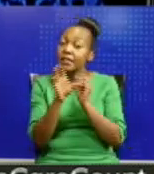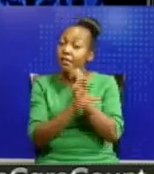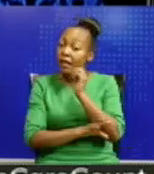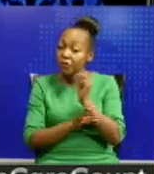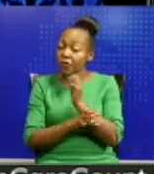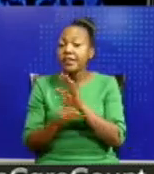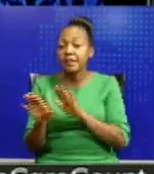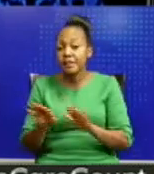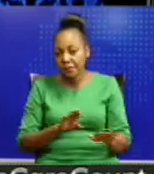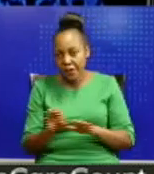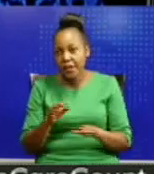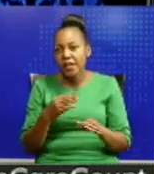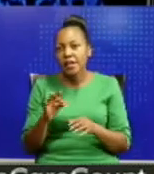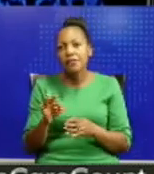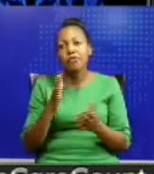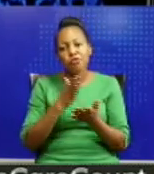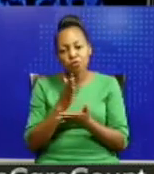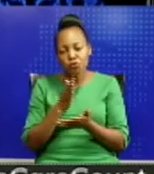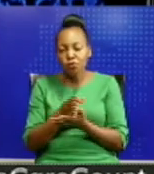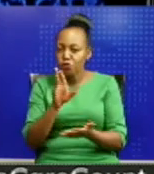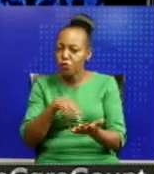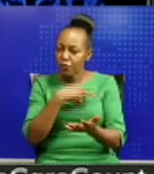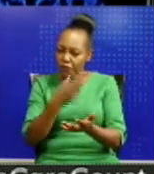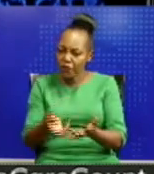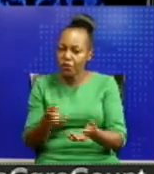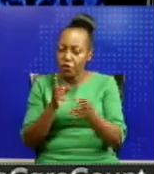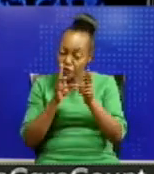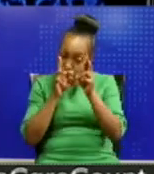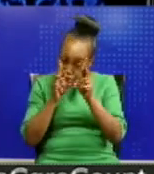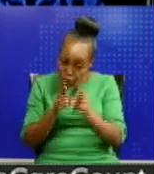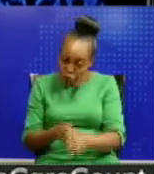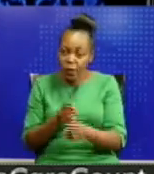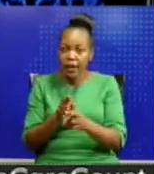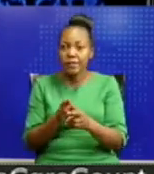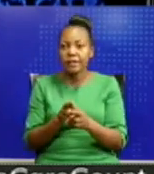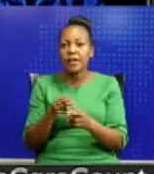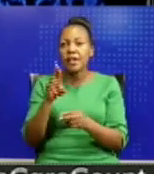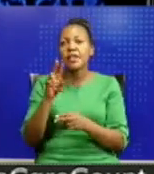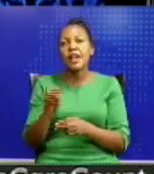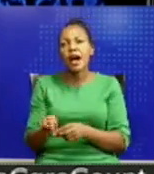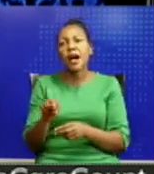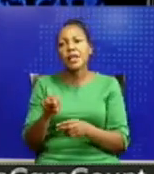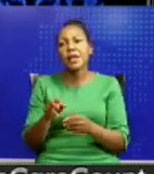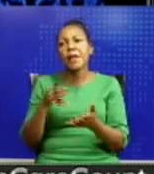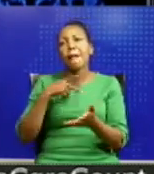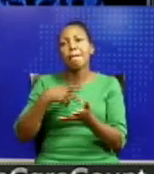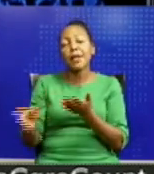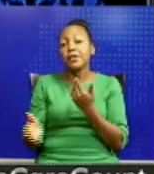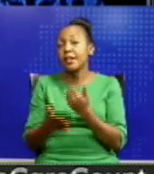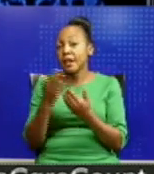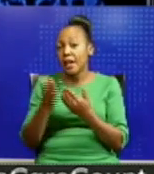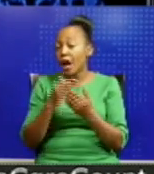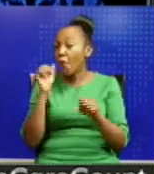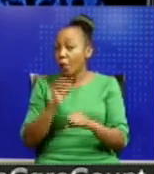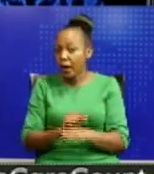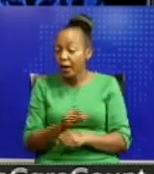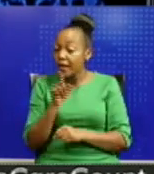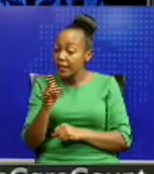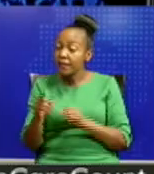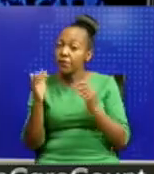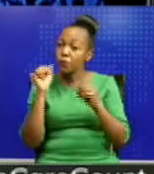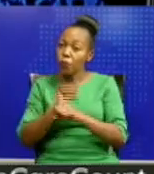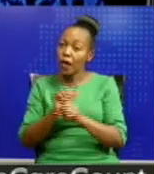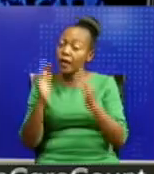is suffering if we don't recognize and pay attention to the unpaid care work. This is work that helps